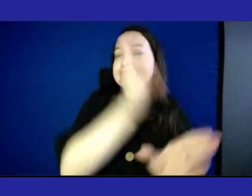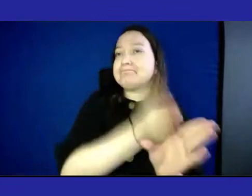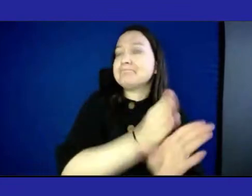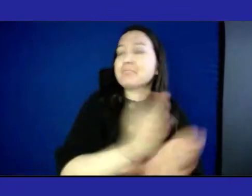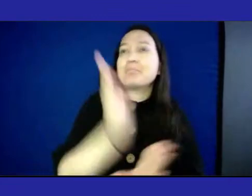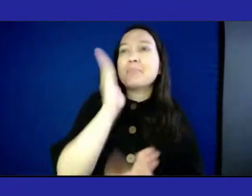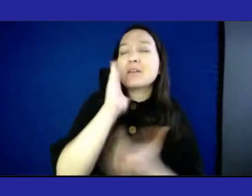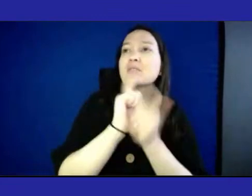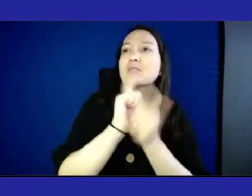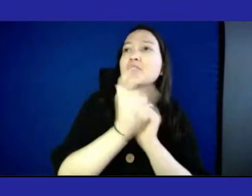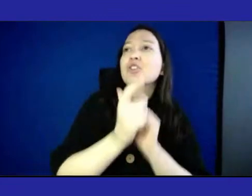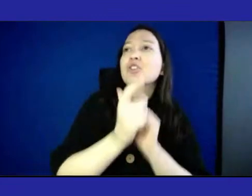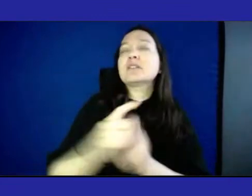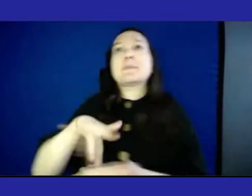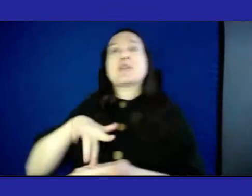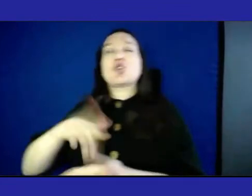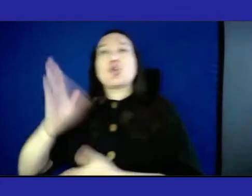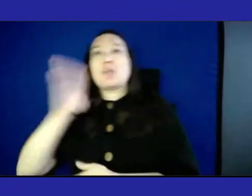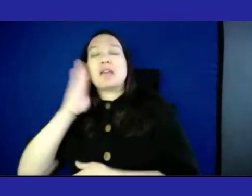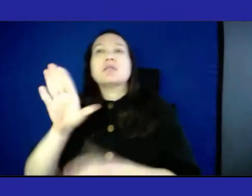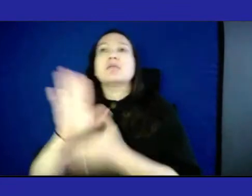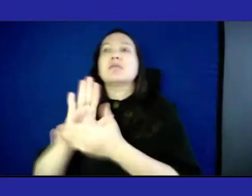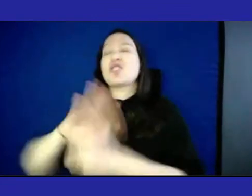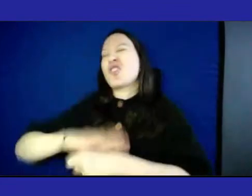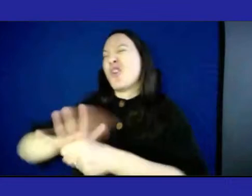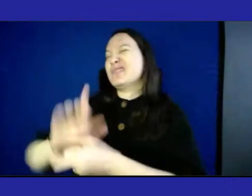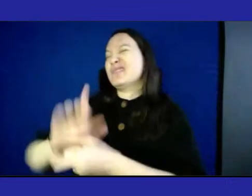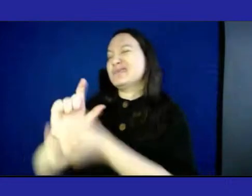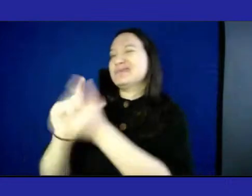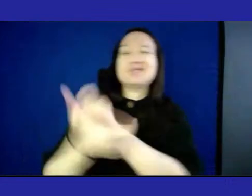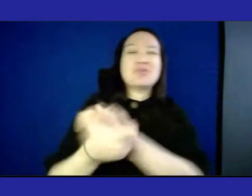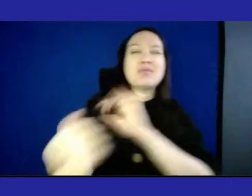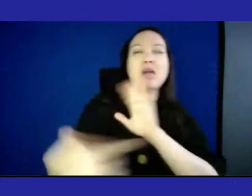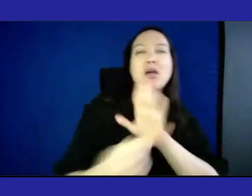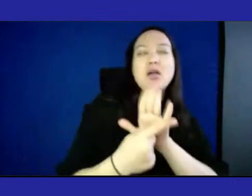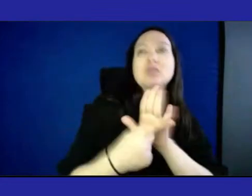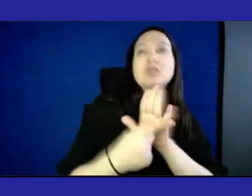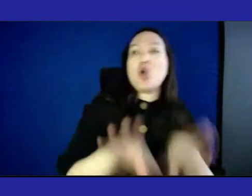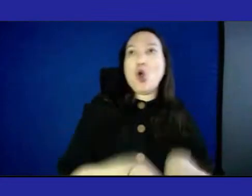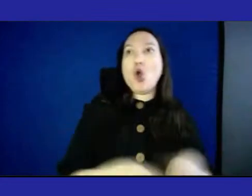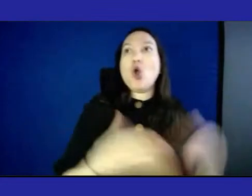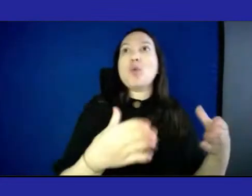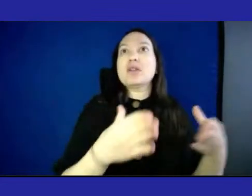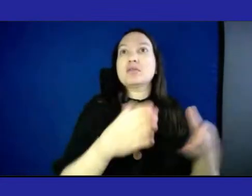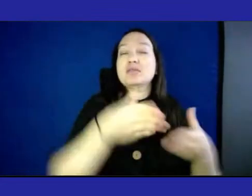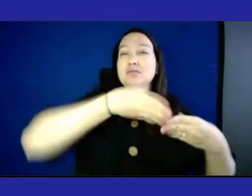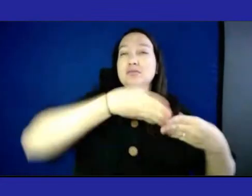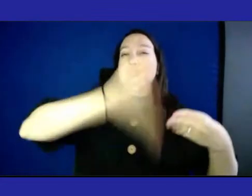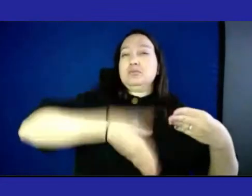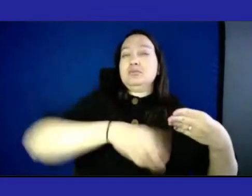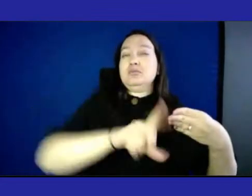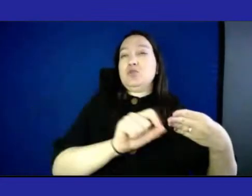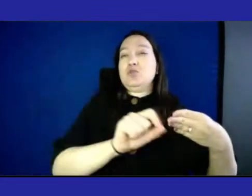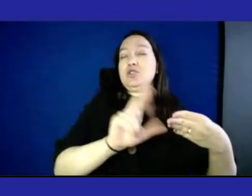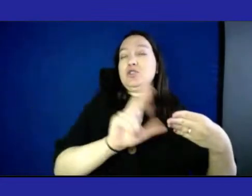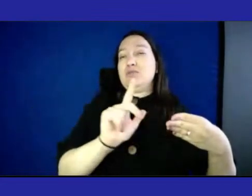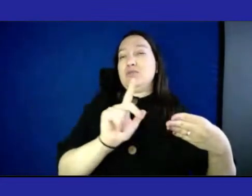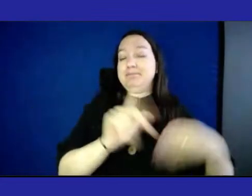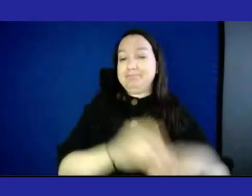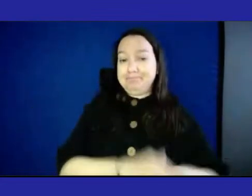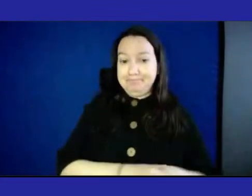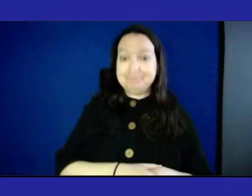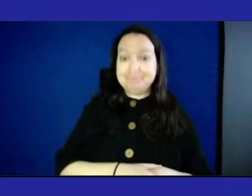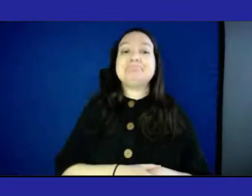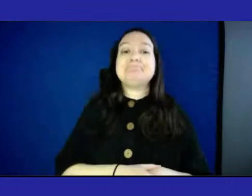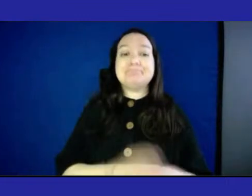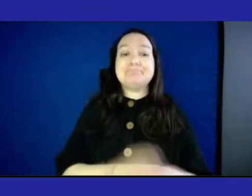to medical beds during COVID. And our commitment is to open these beds by the end of 2023. We have